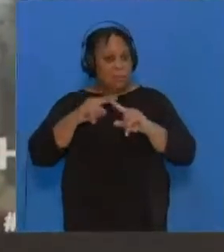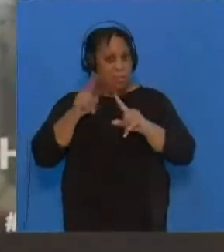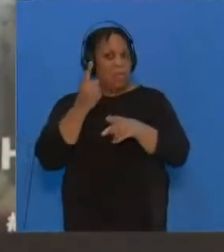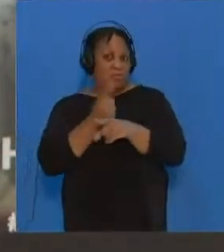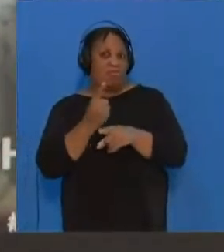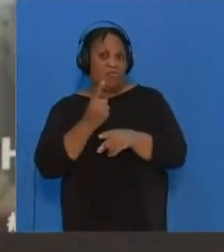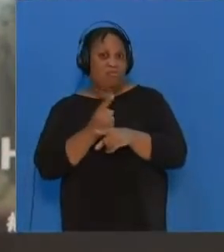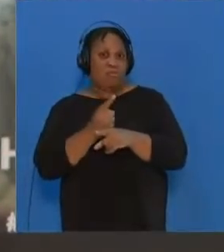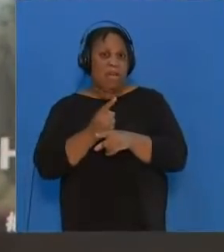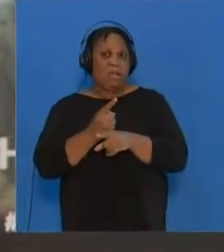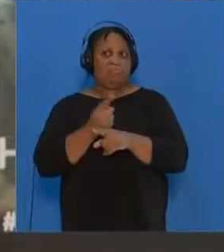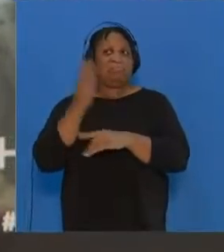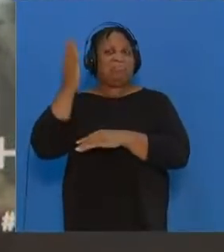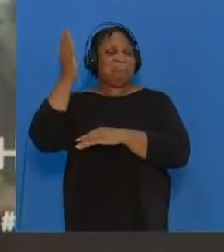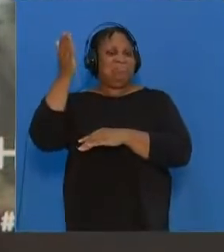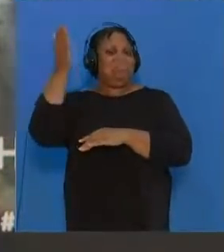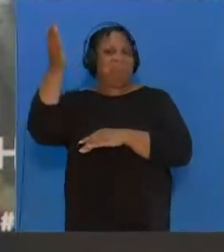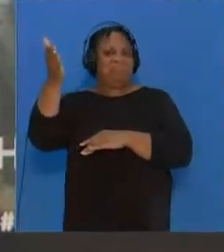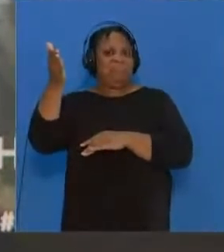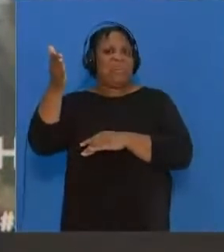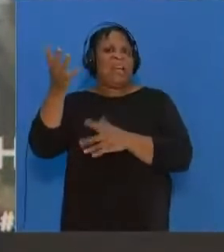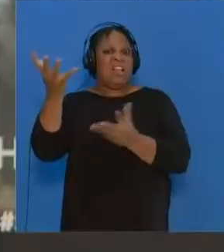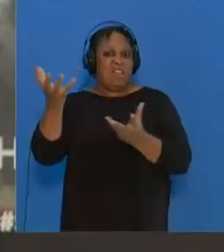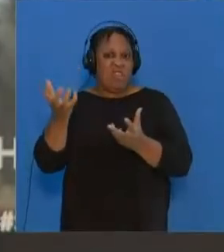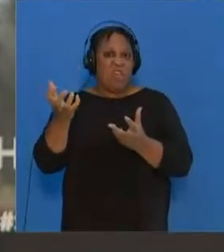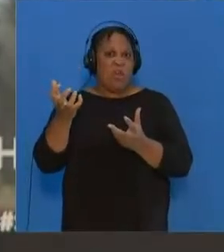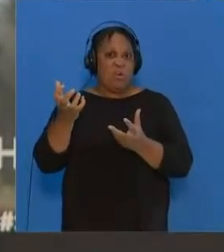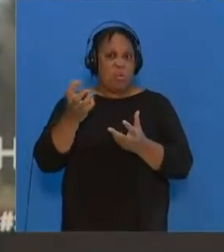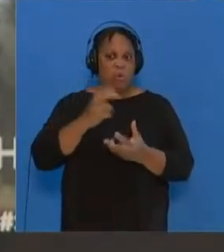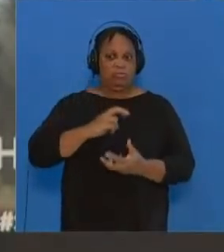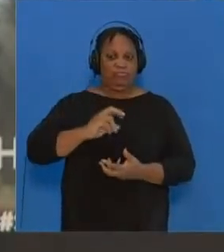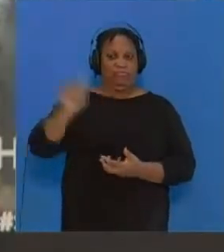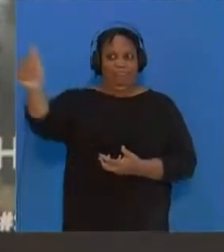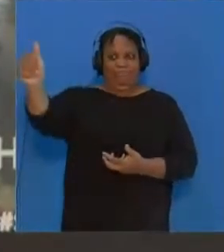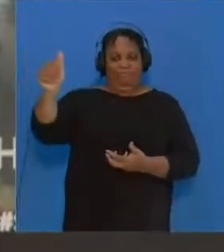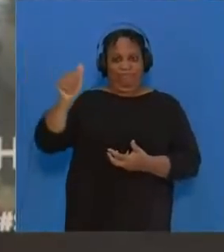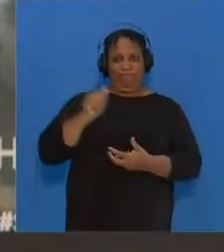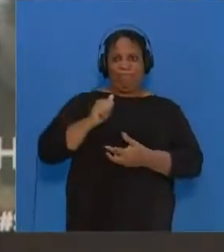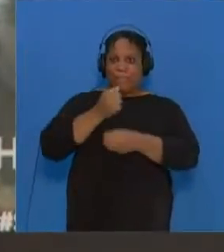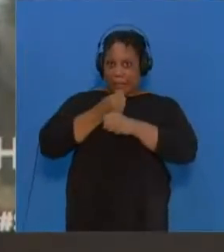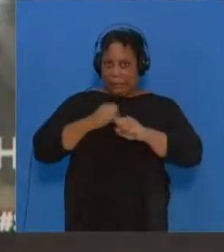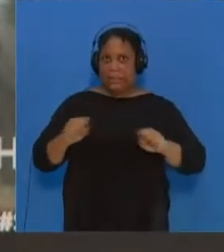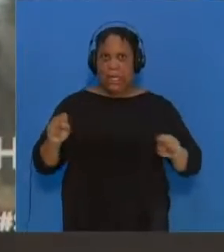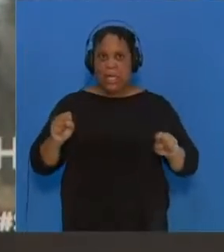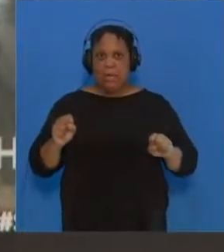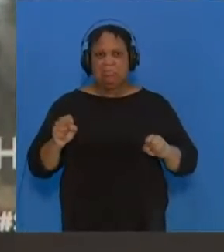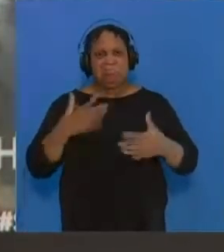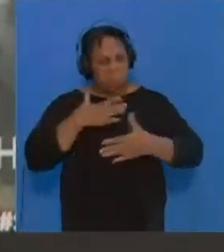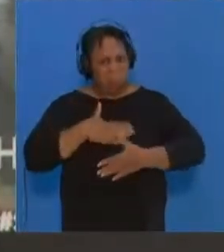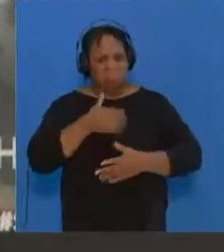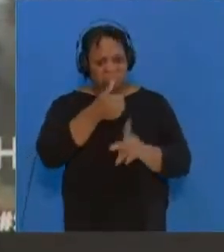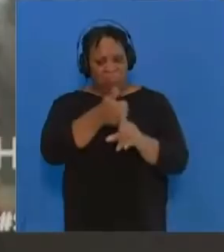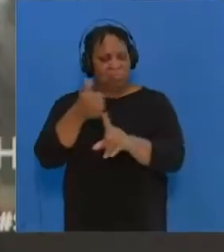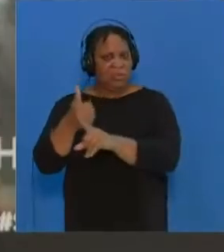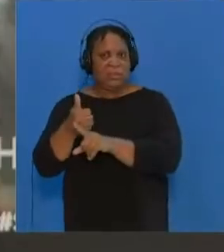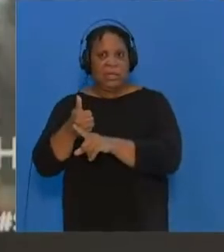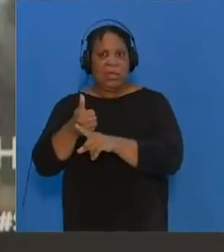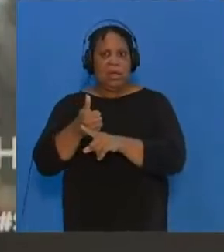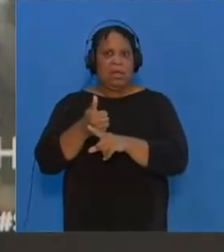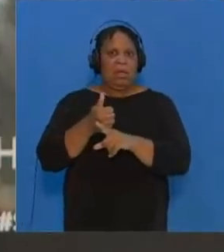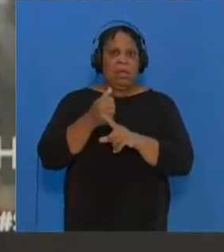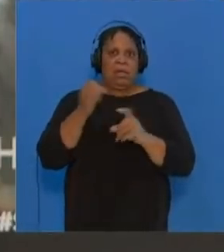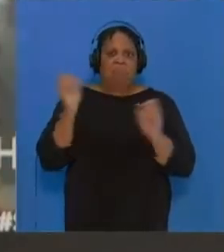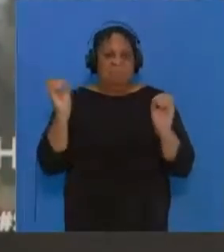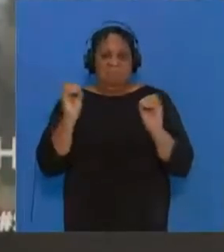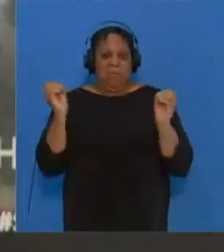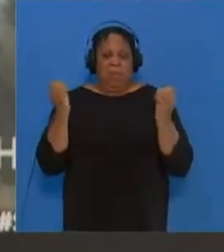that people will want to travel to a safe destination where they know that they can enjoy themselves without the fear of being